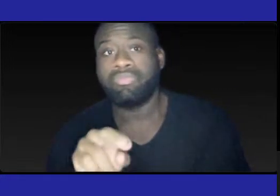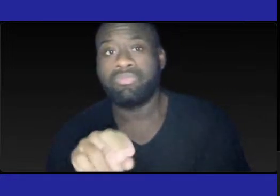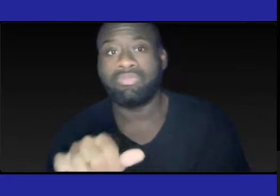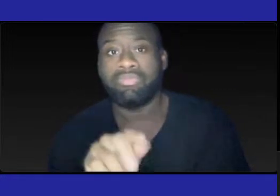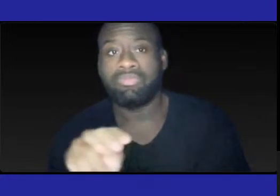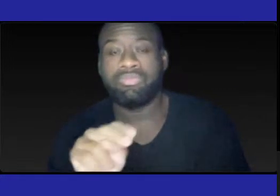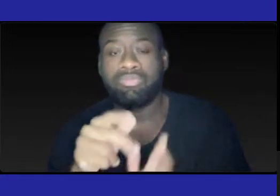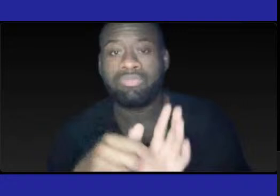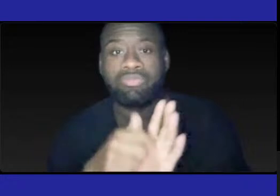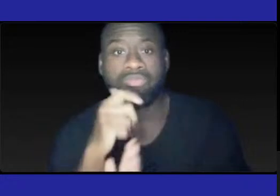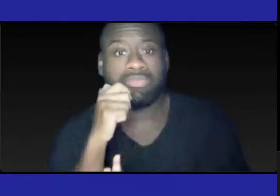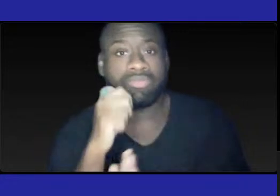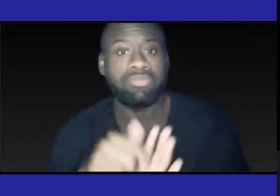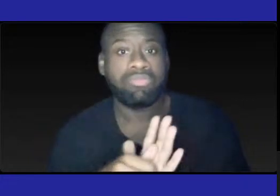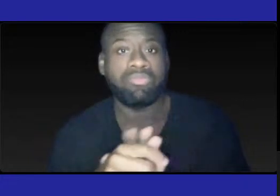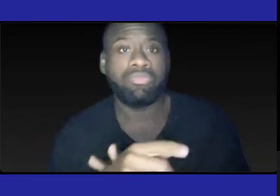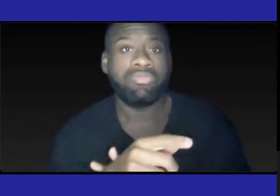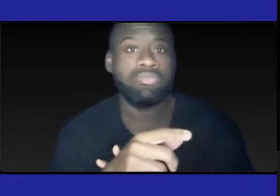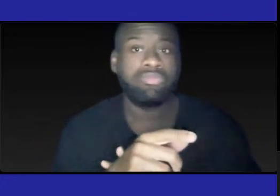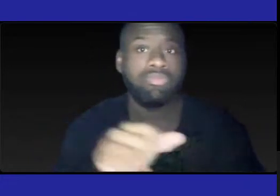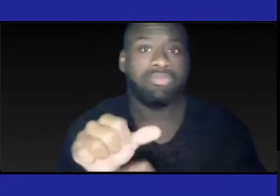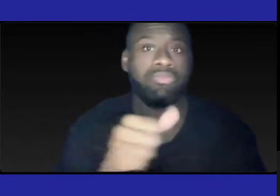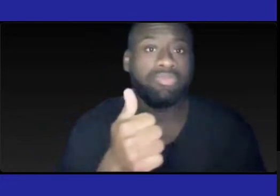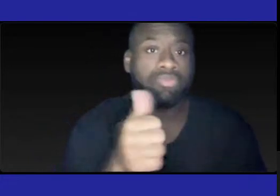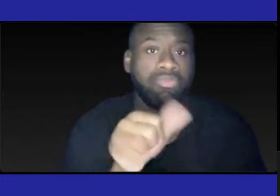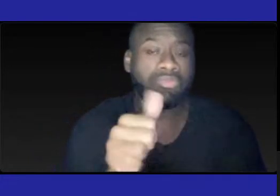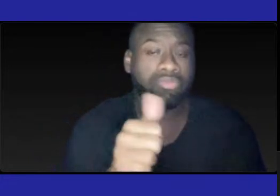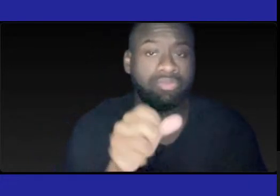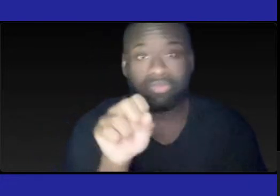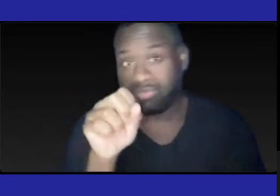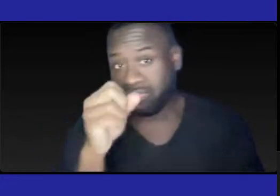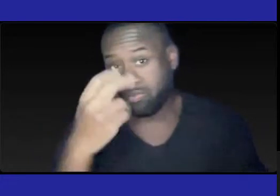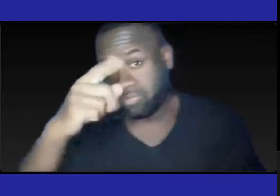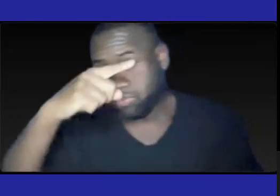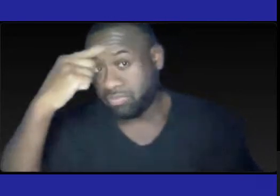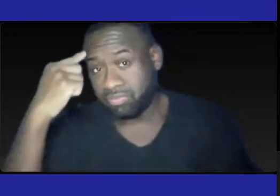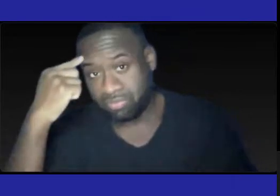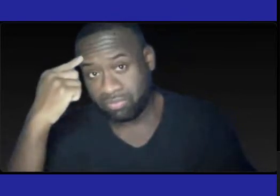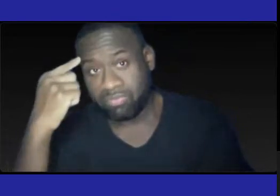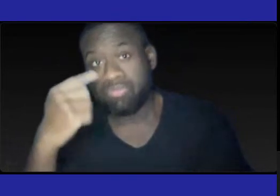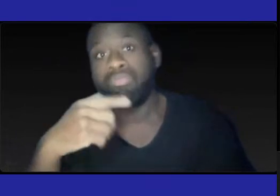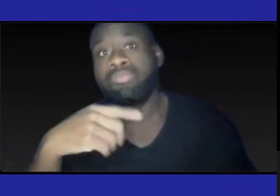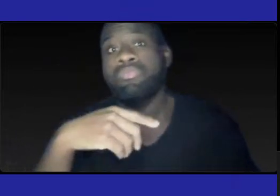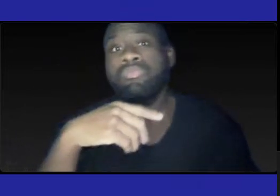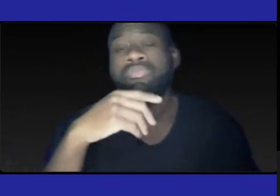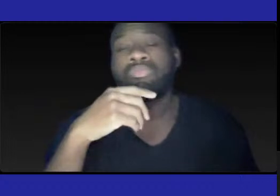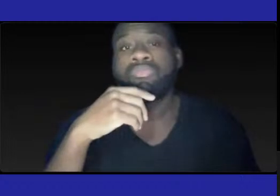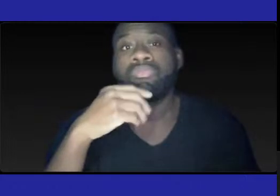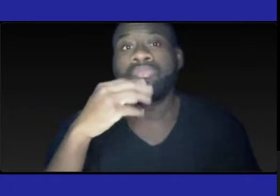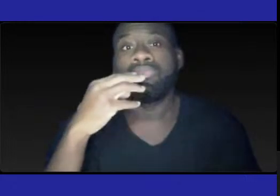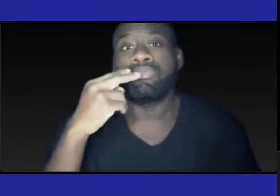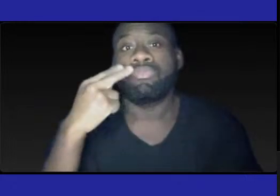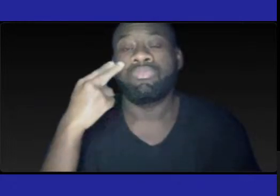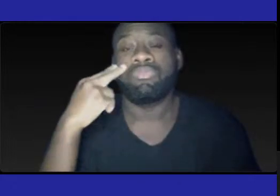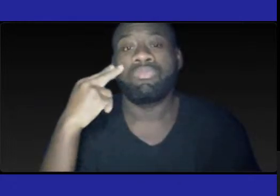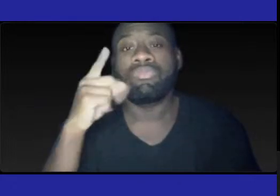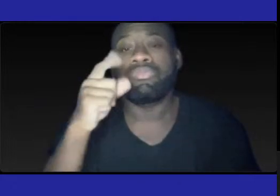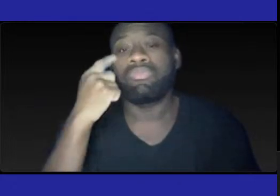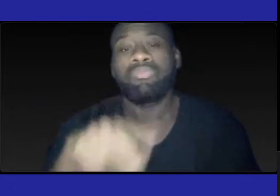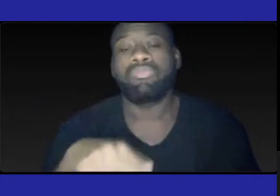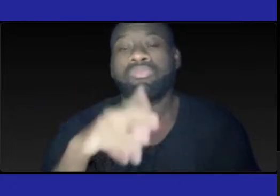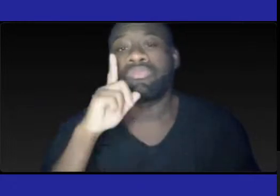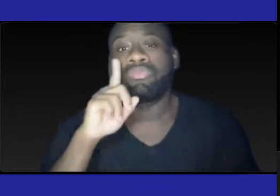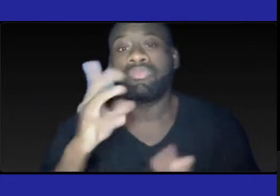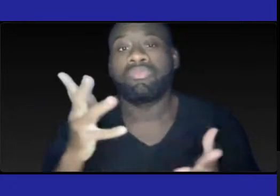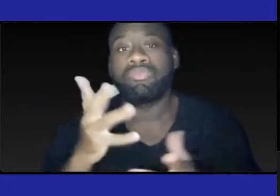at Black non-Hispanic women, we see that the top causes of death are cardiovascular conditions, then followed by mental health